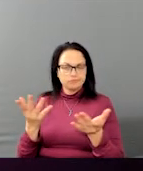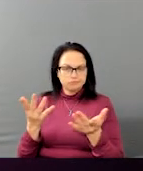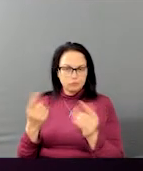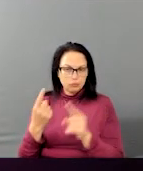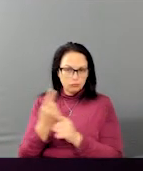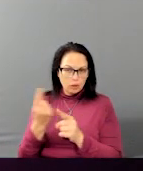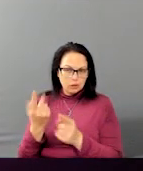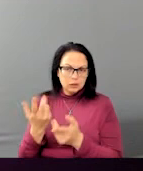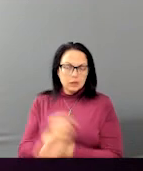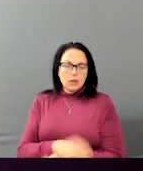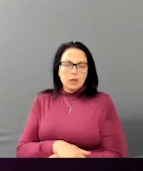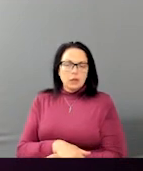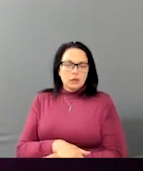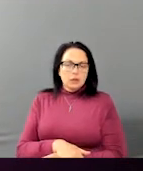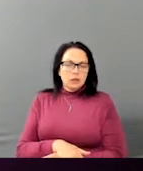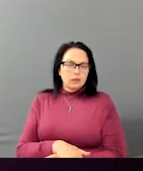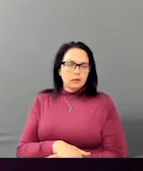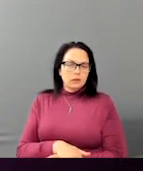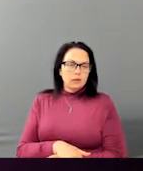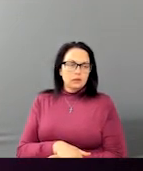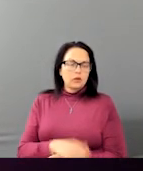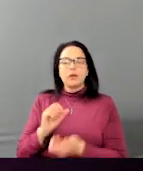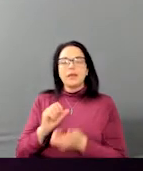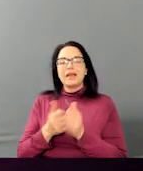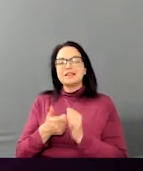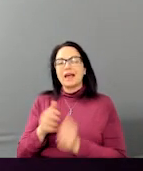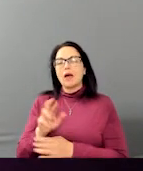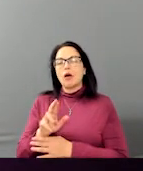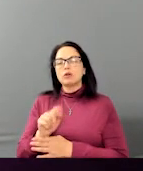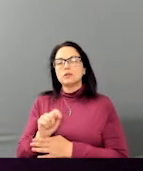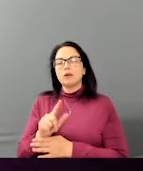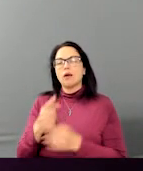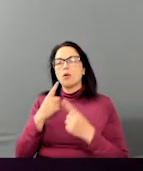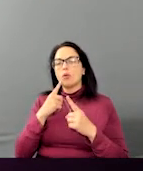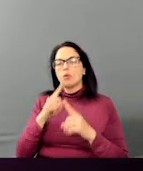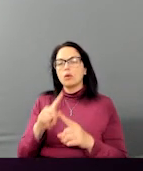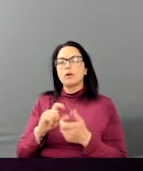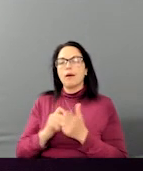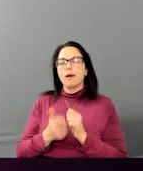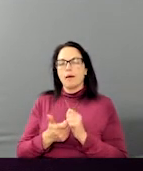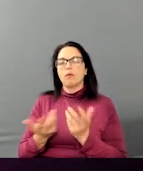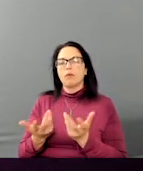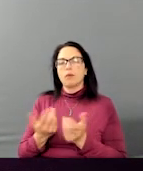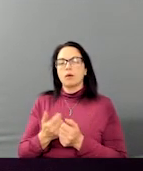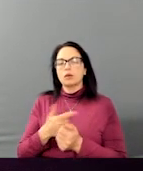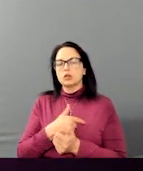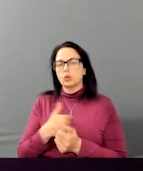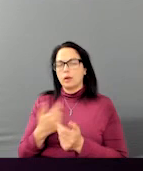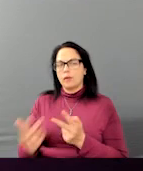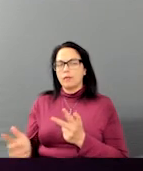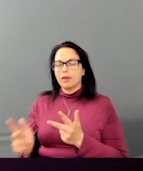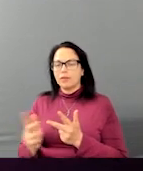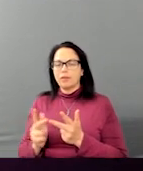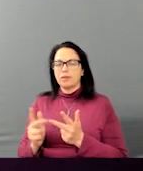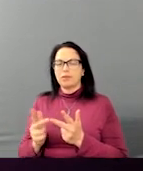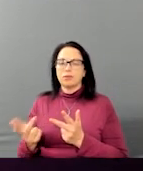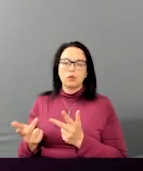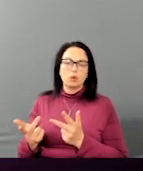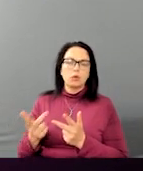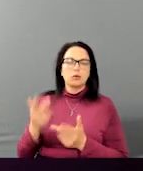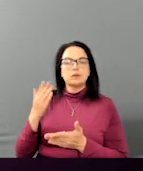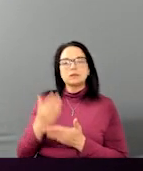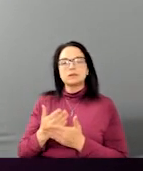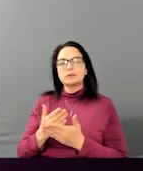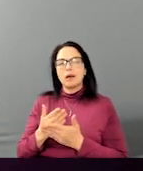right? So that's how RTL works. So we have a third style query, not